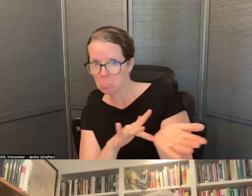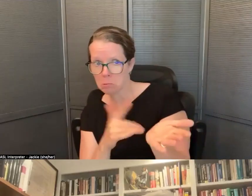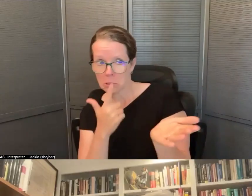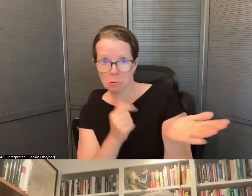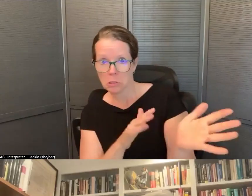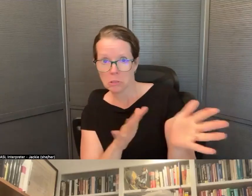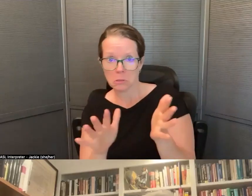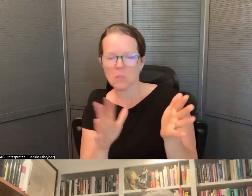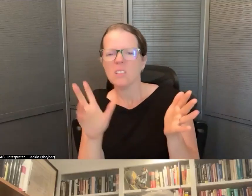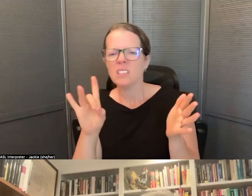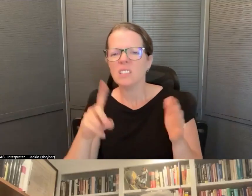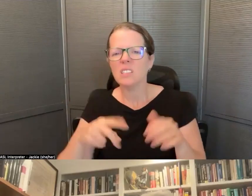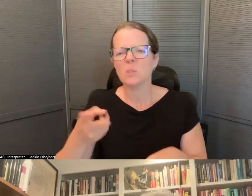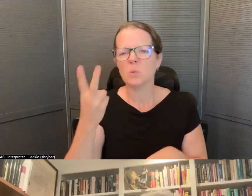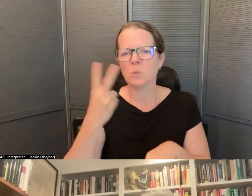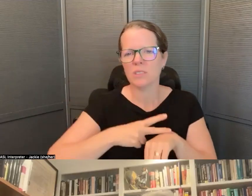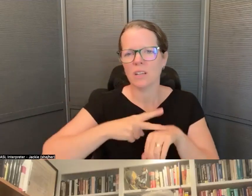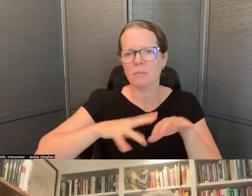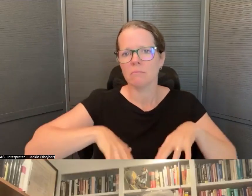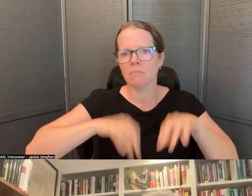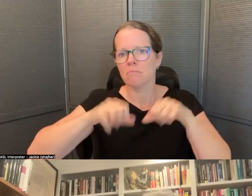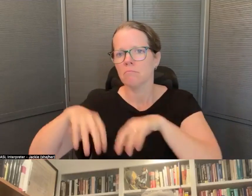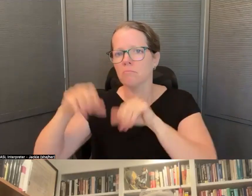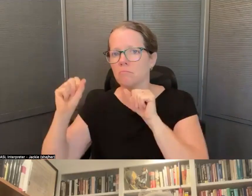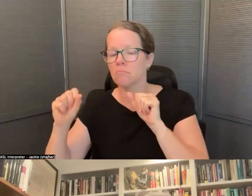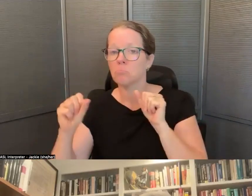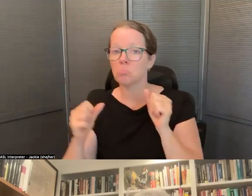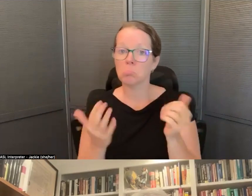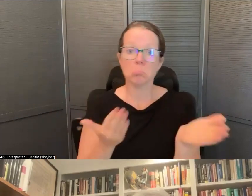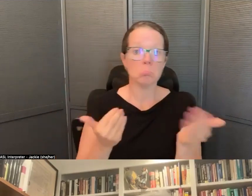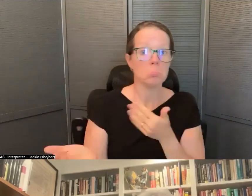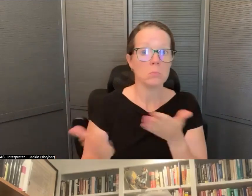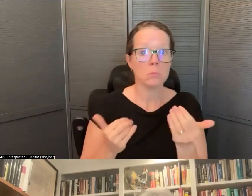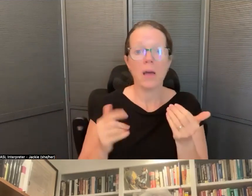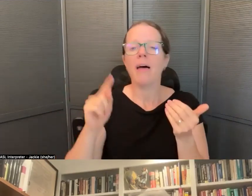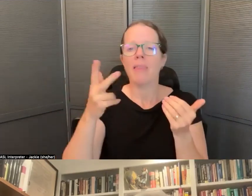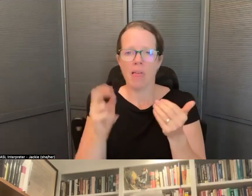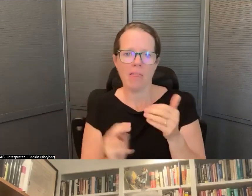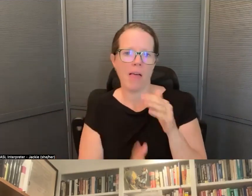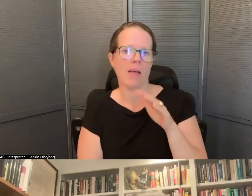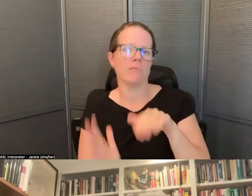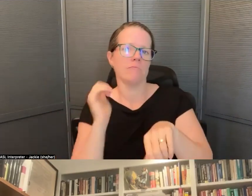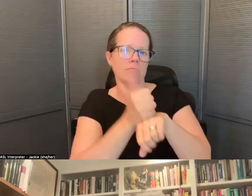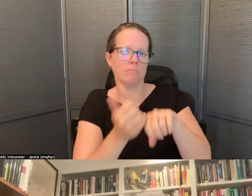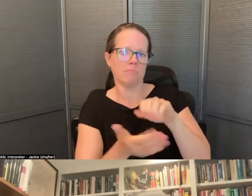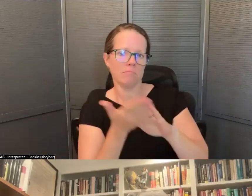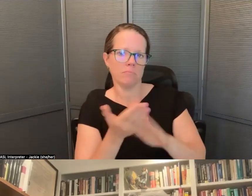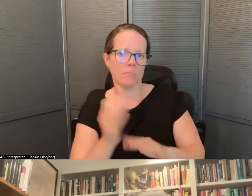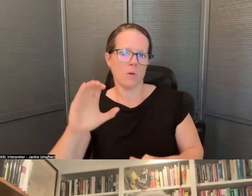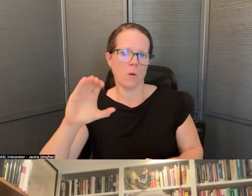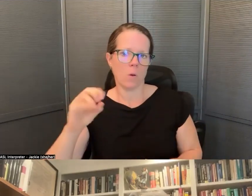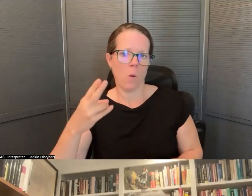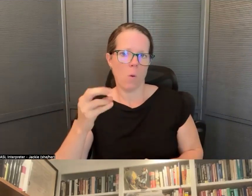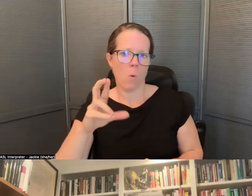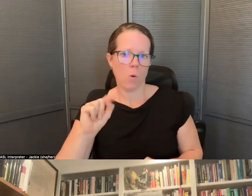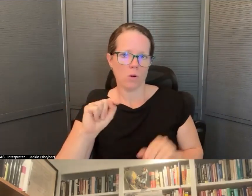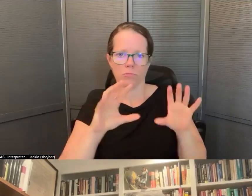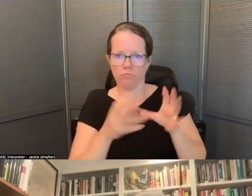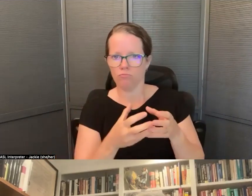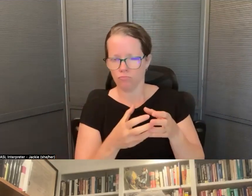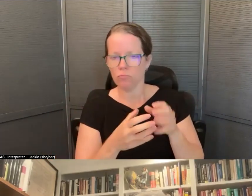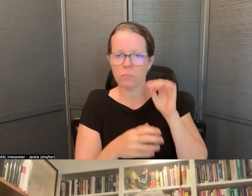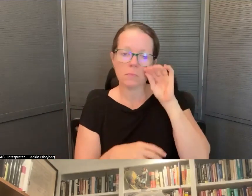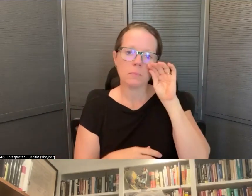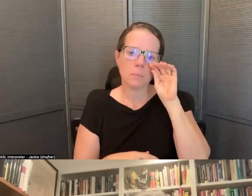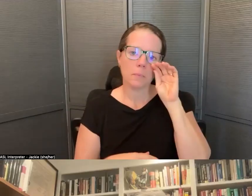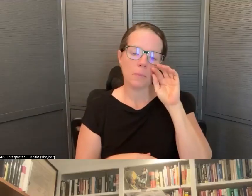sessions before we began each cohort. And of course, with demand as well,